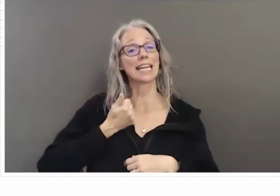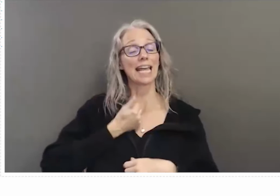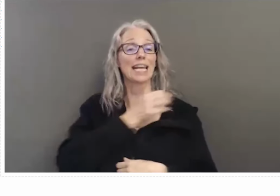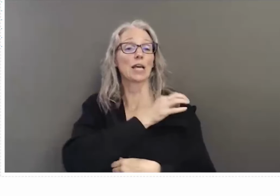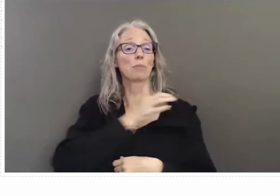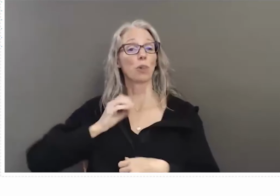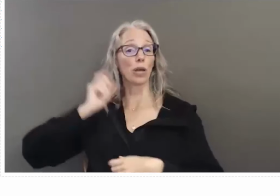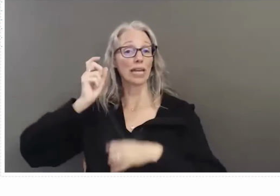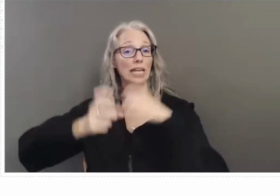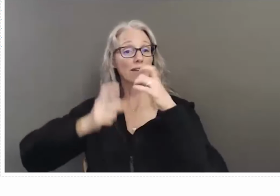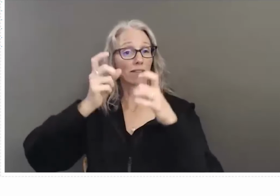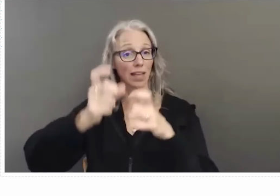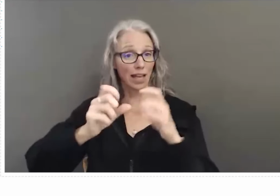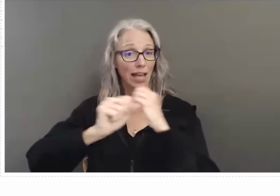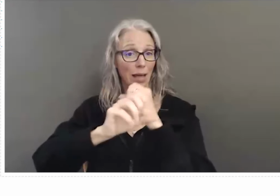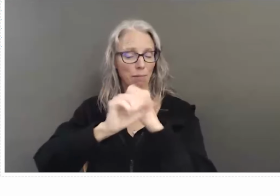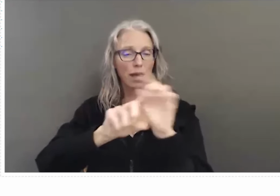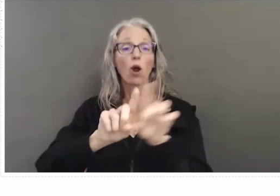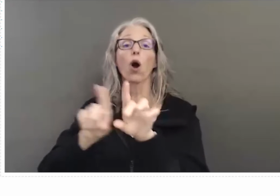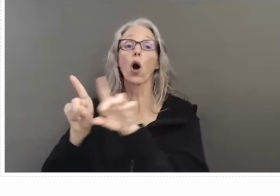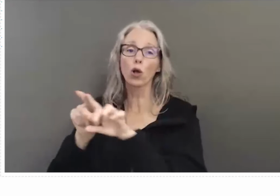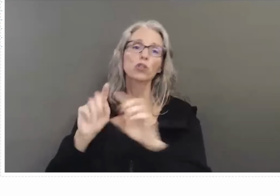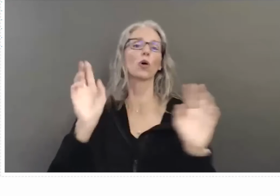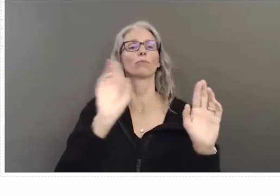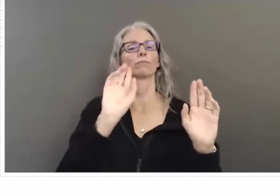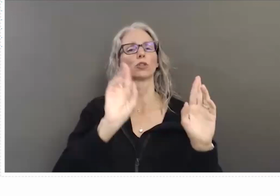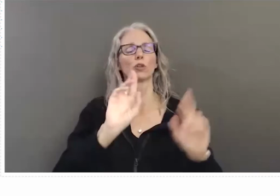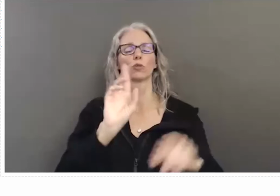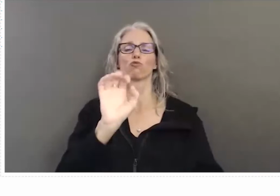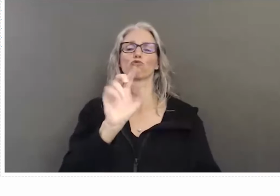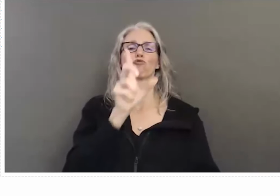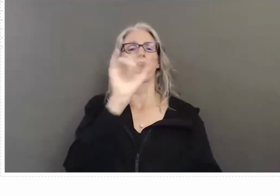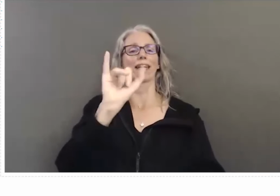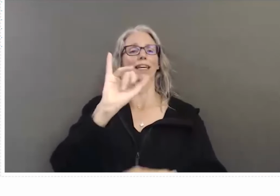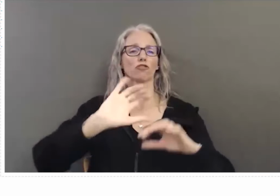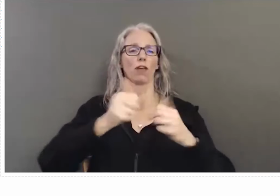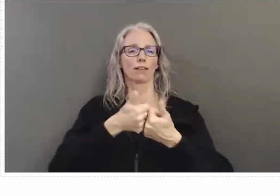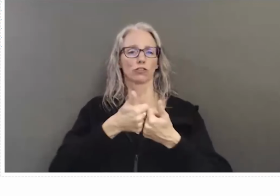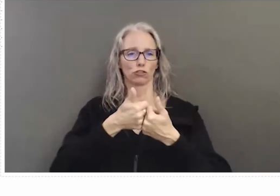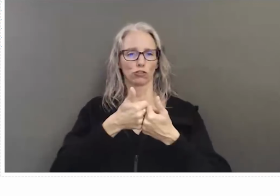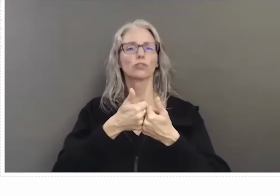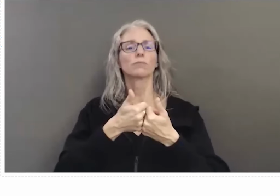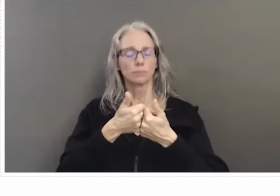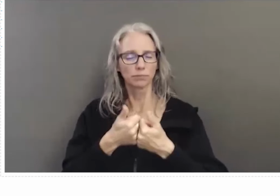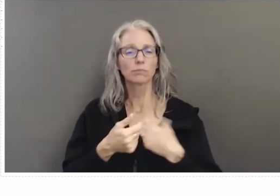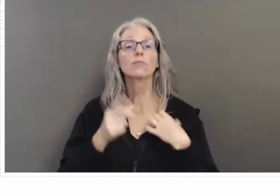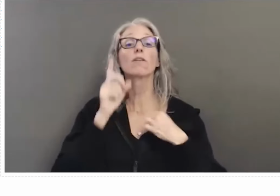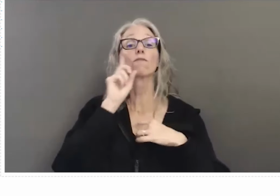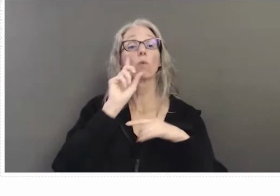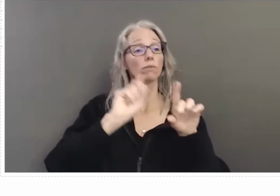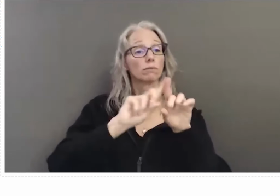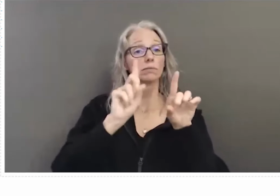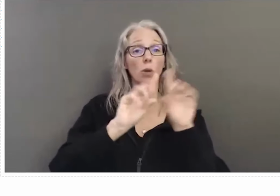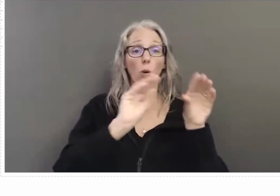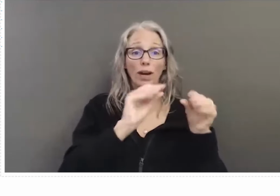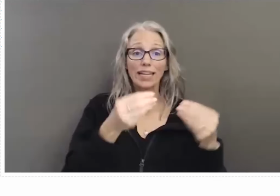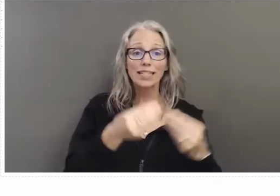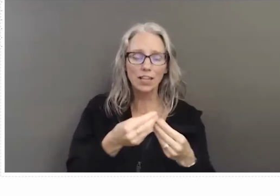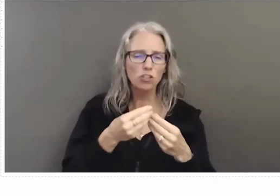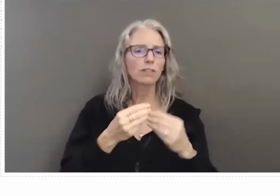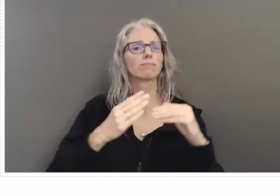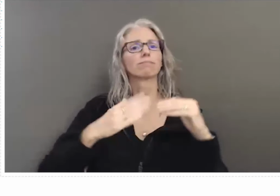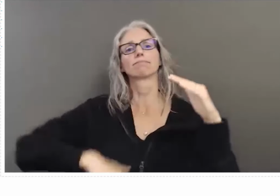Challenge, which is TD's North American Innovation Fund, providing $10 million in grants to charitable organizations.